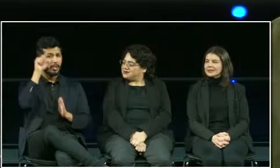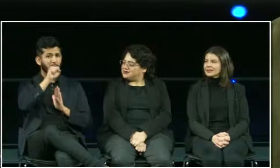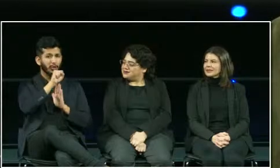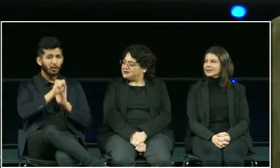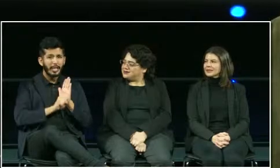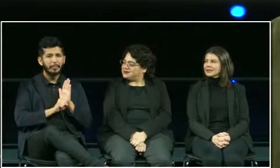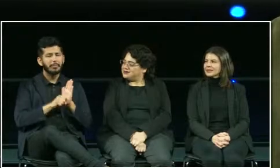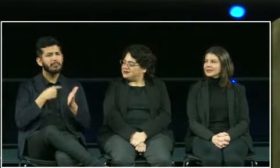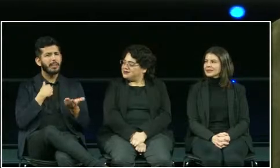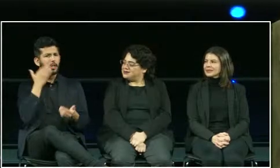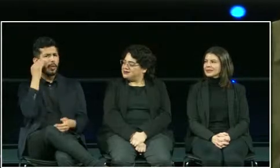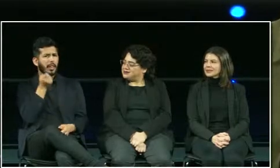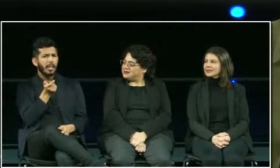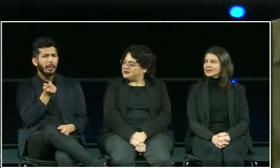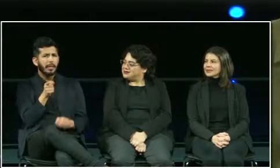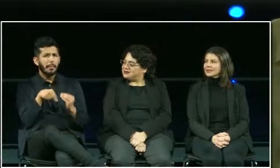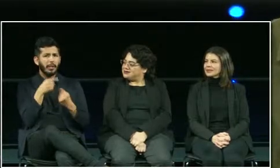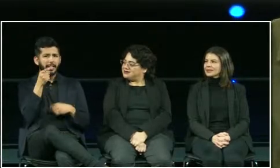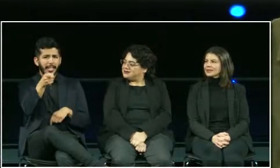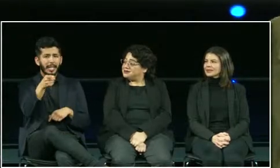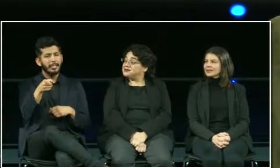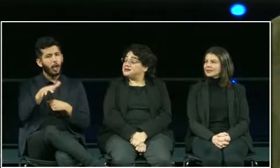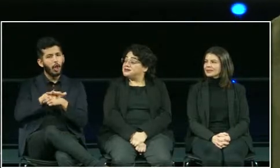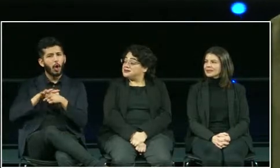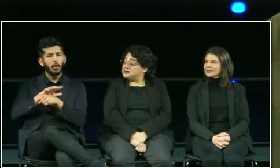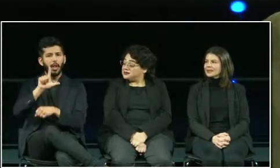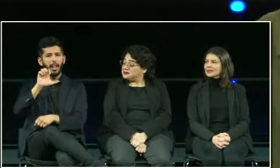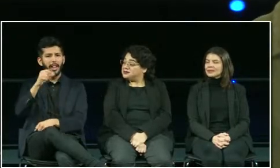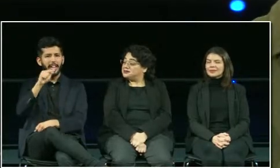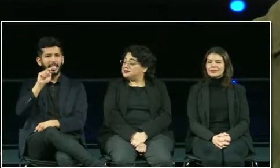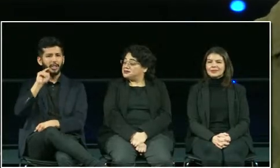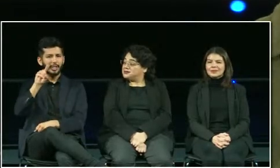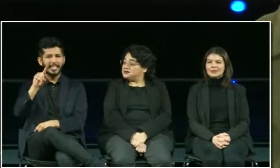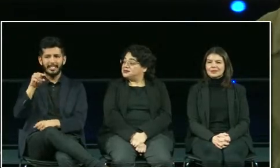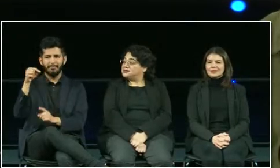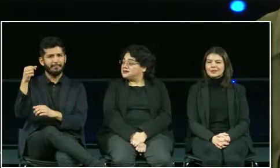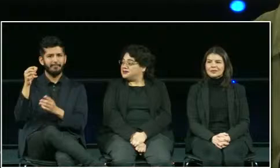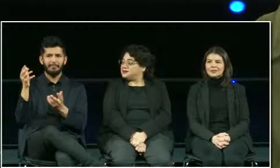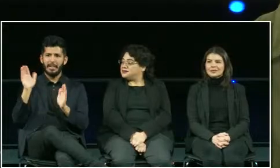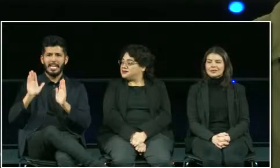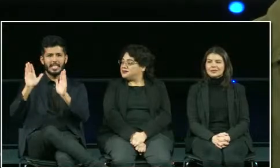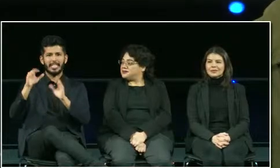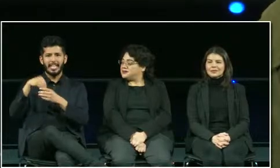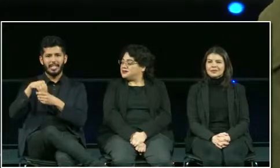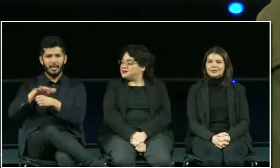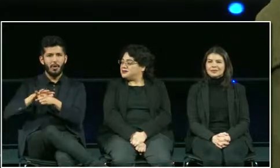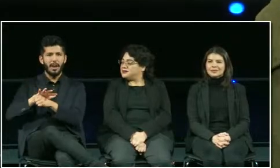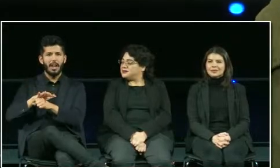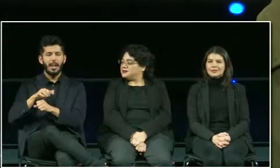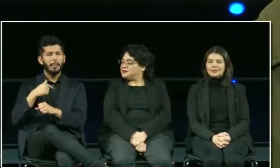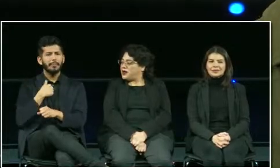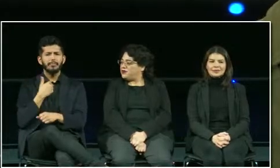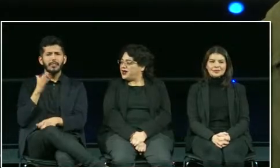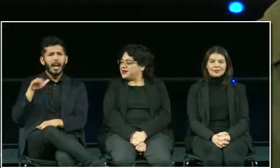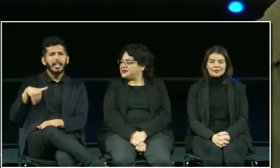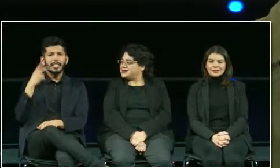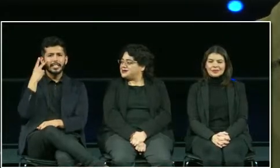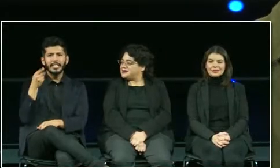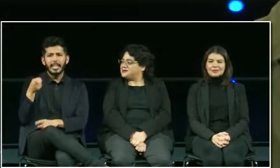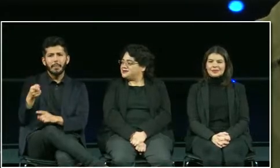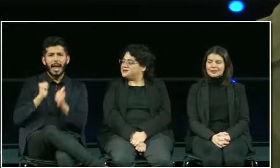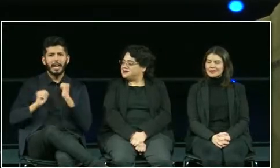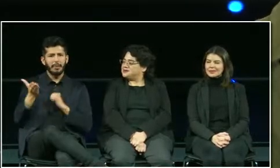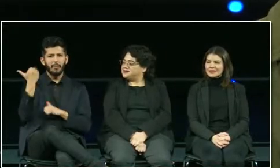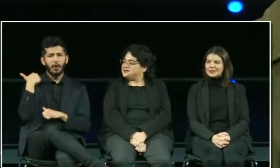little bit about James before. James is a bit of a local legend in Belfast, where I'm from, but I'd not seen him act before. And then he'd sort of been in his debut